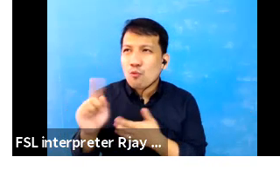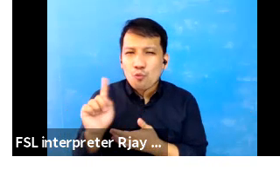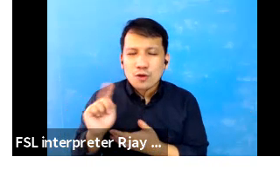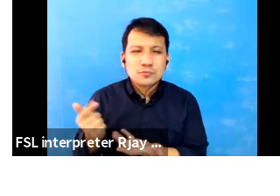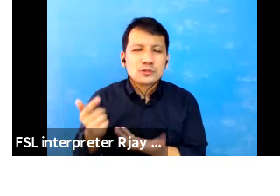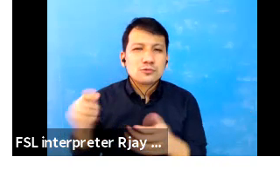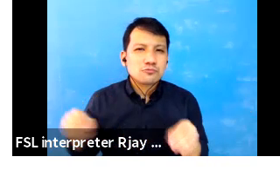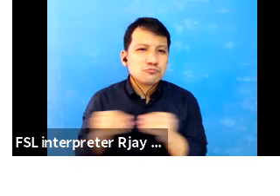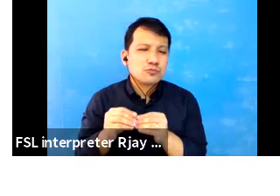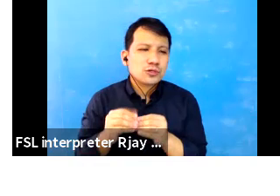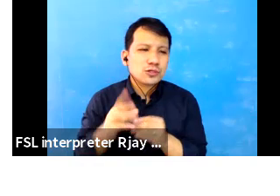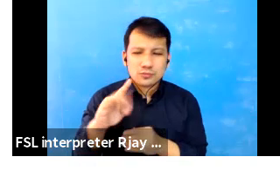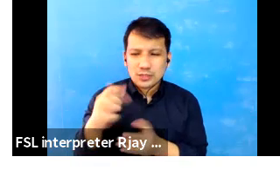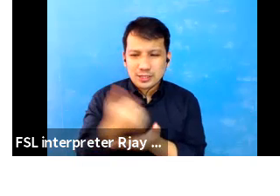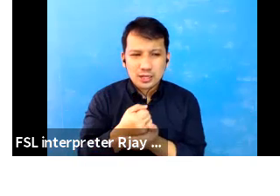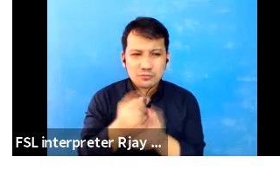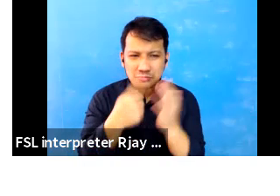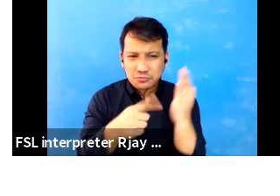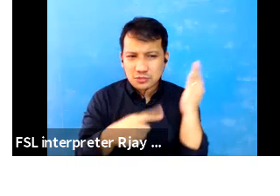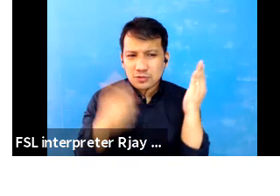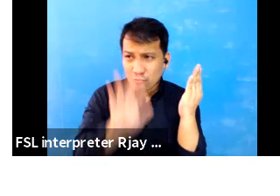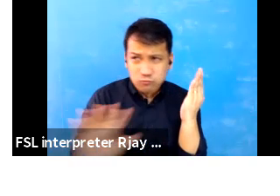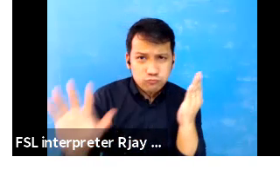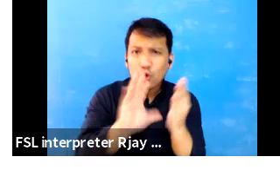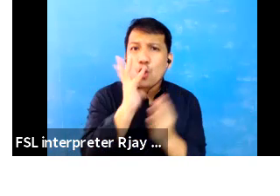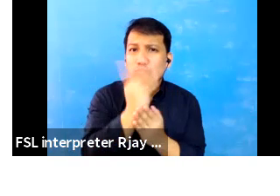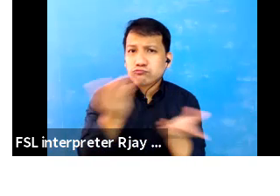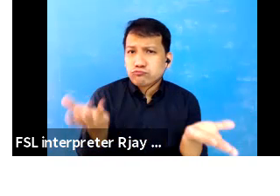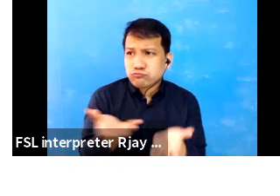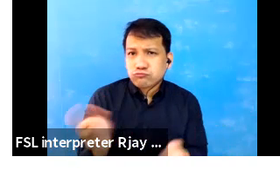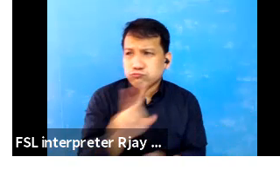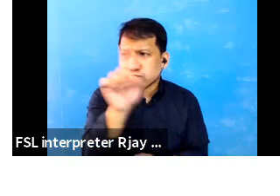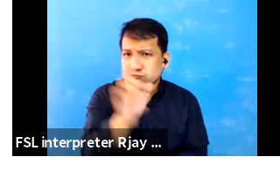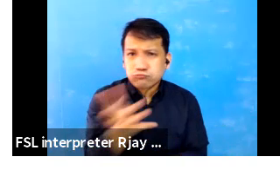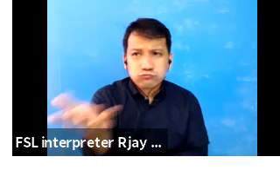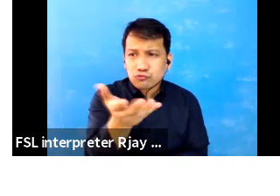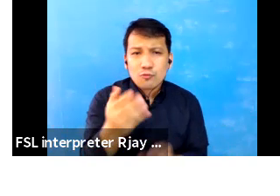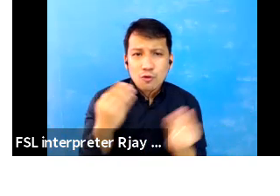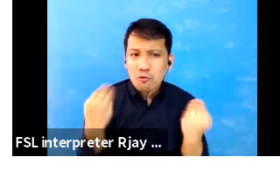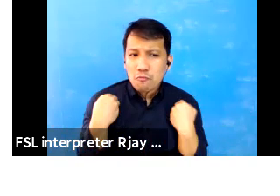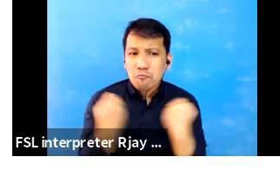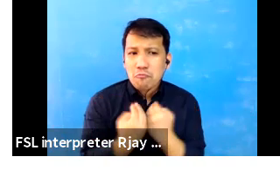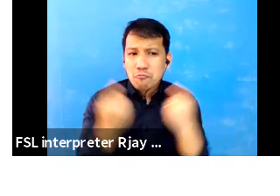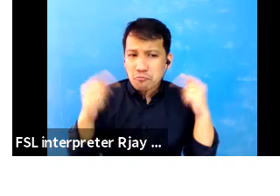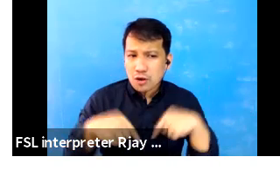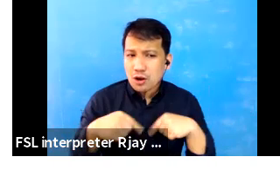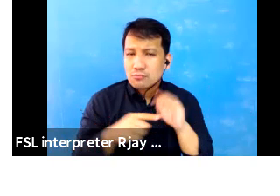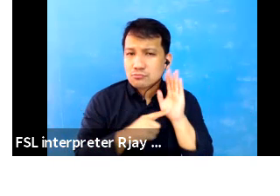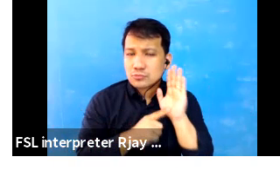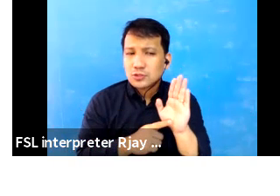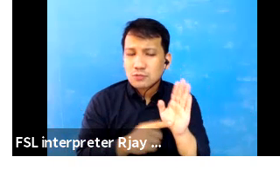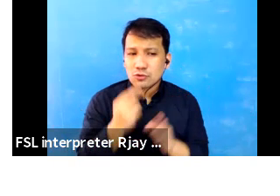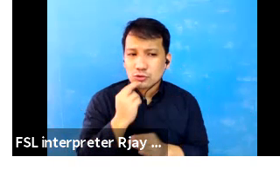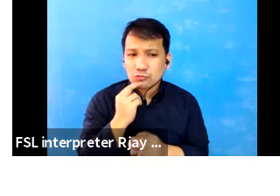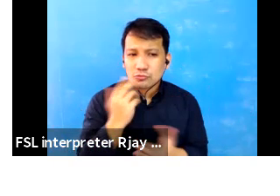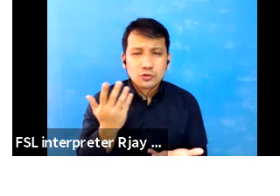data statistics. So I will ask all of those who are here, particularly who are members of the